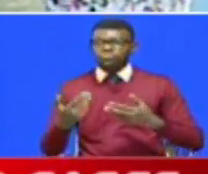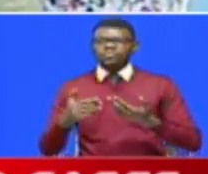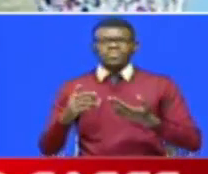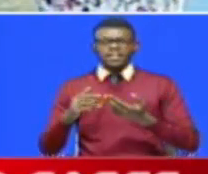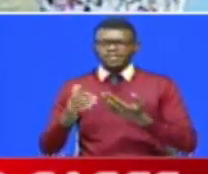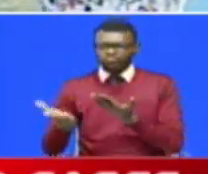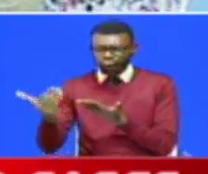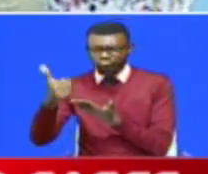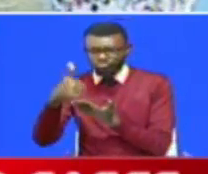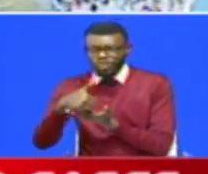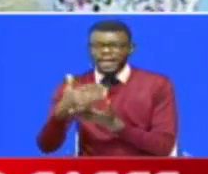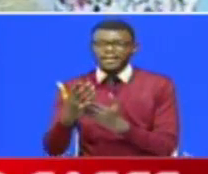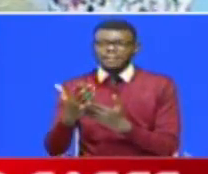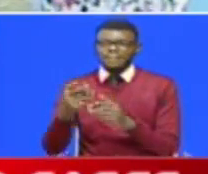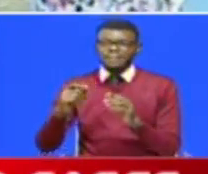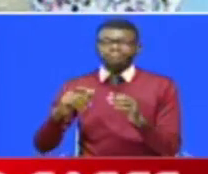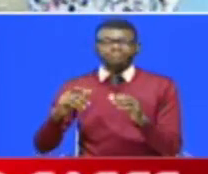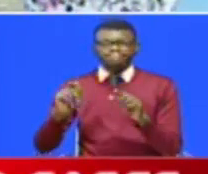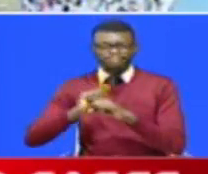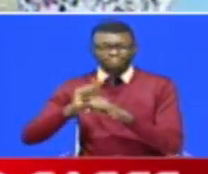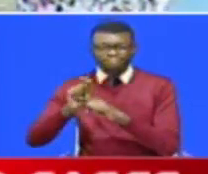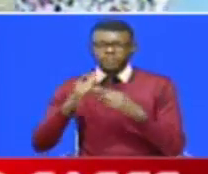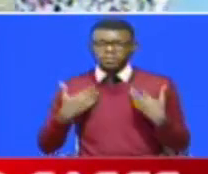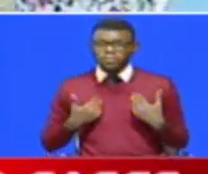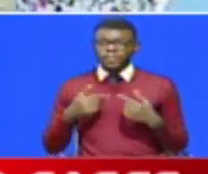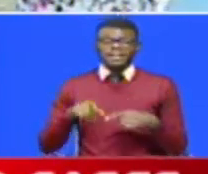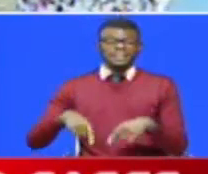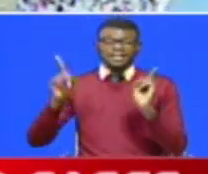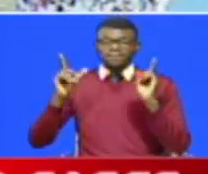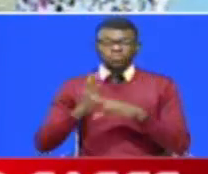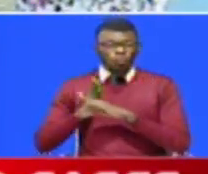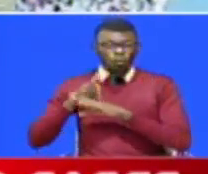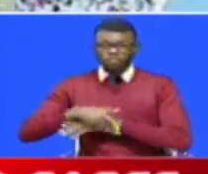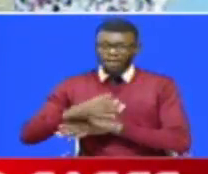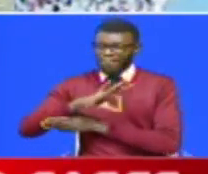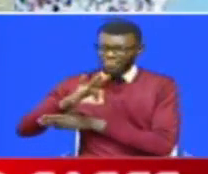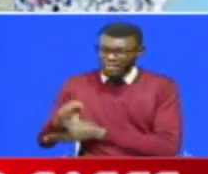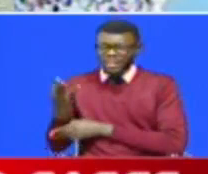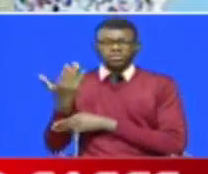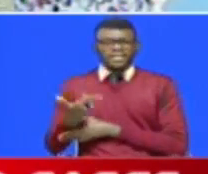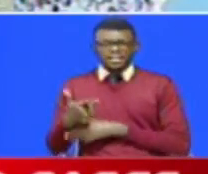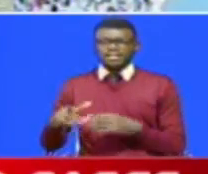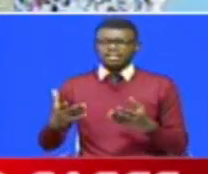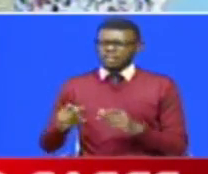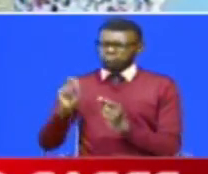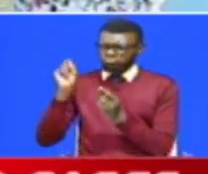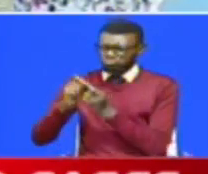train others. He has collected more than 3,000 samples.